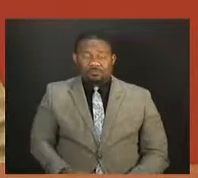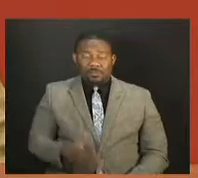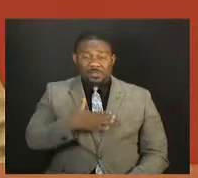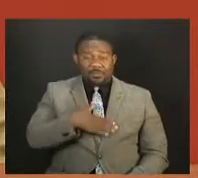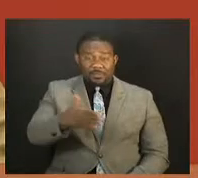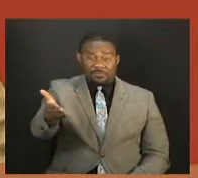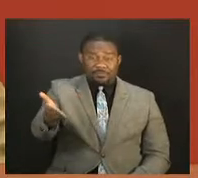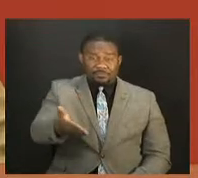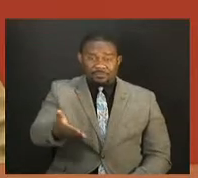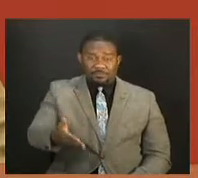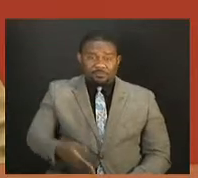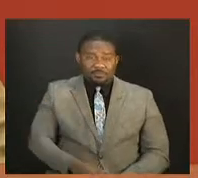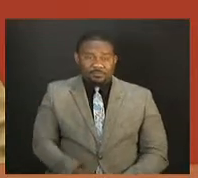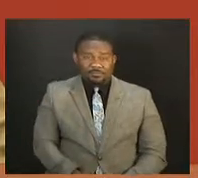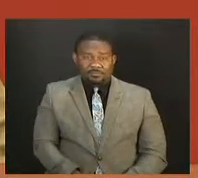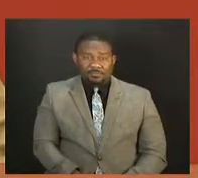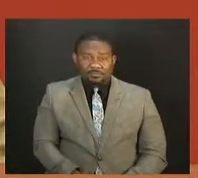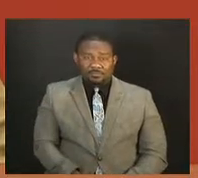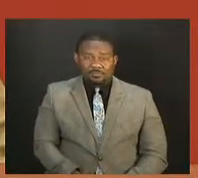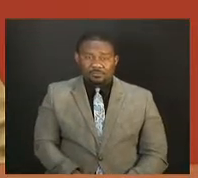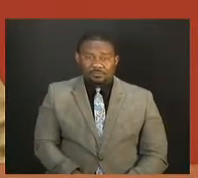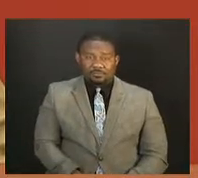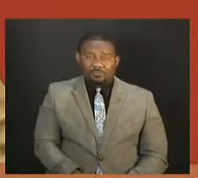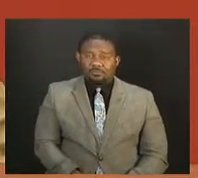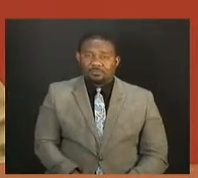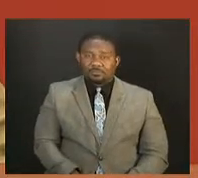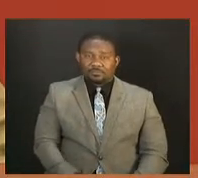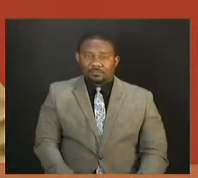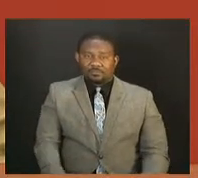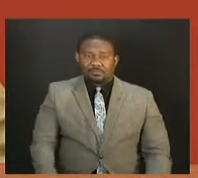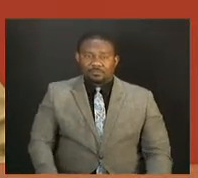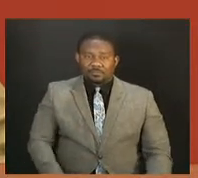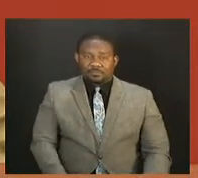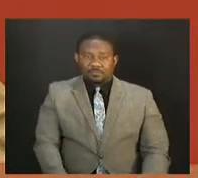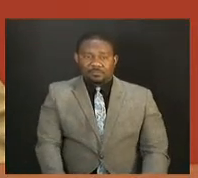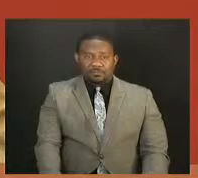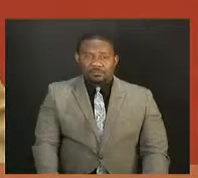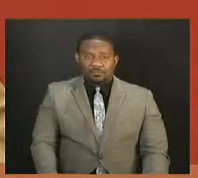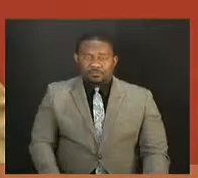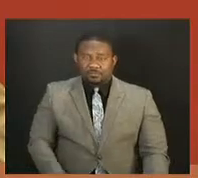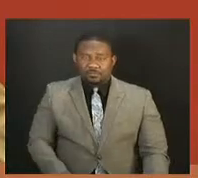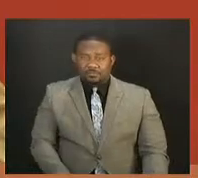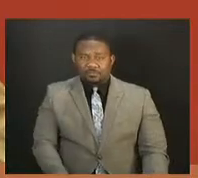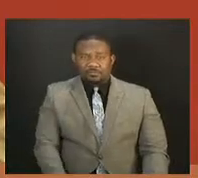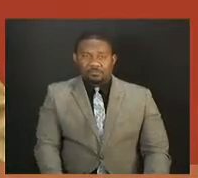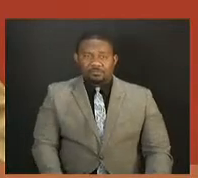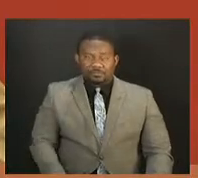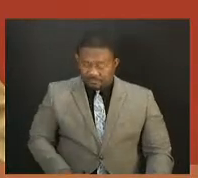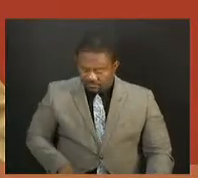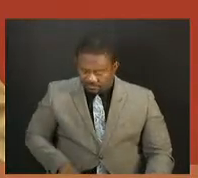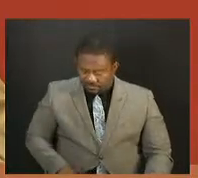of Ghana, you may please come and brief the House.